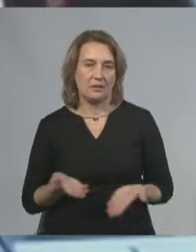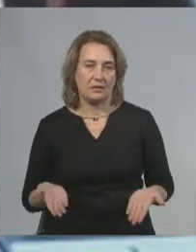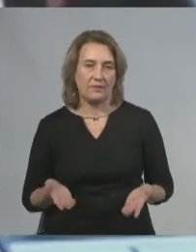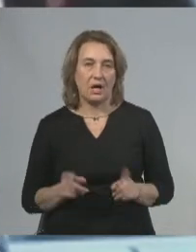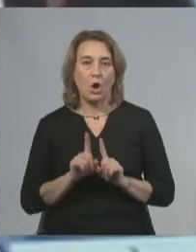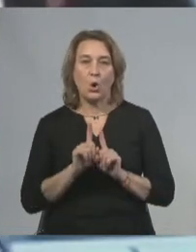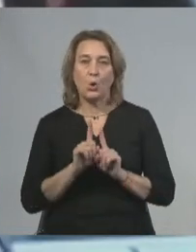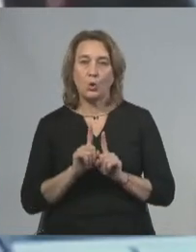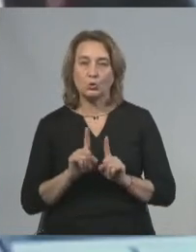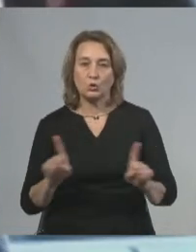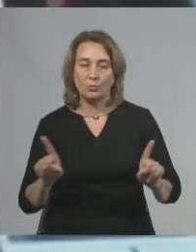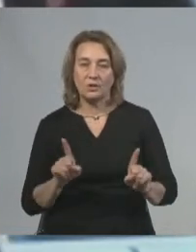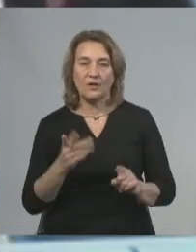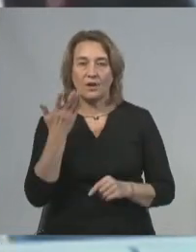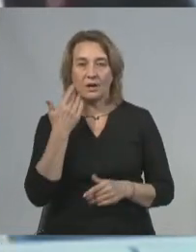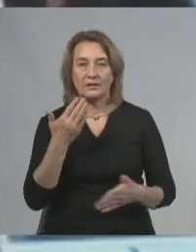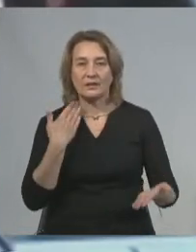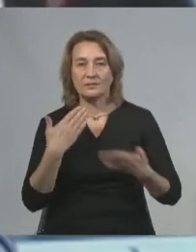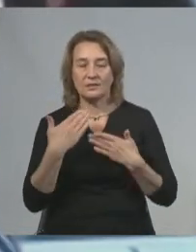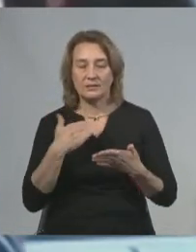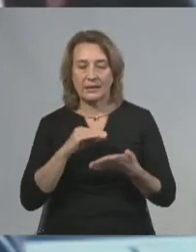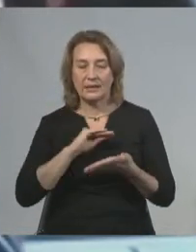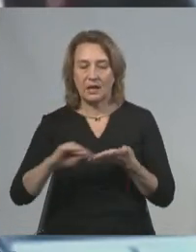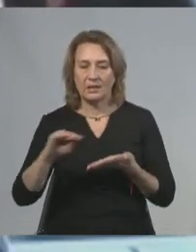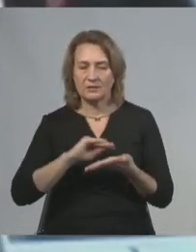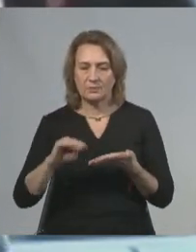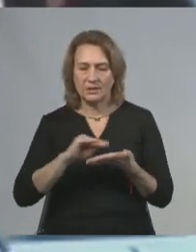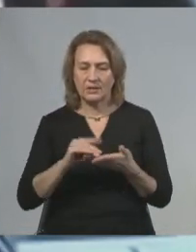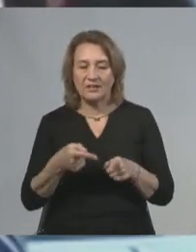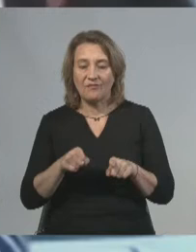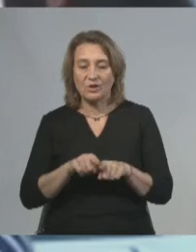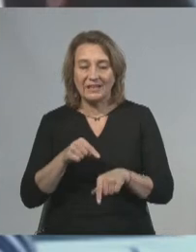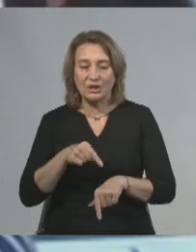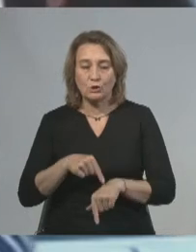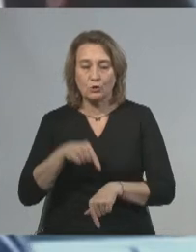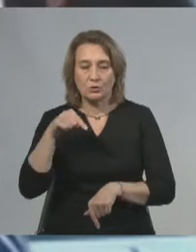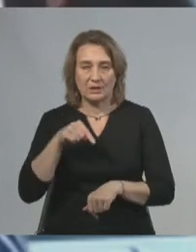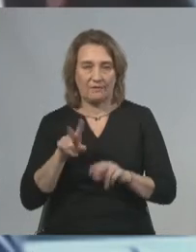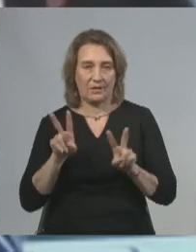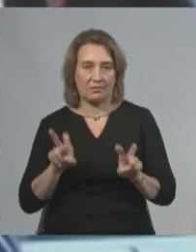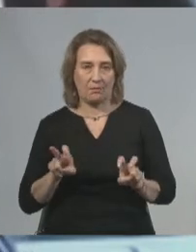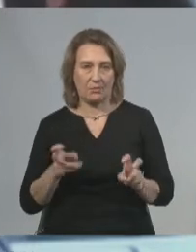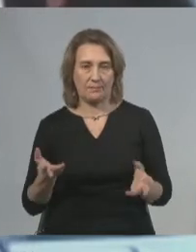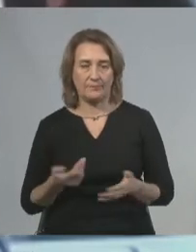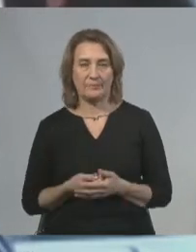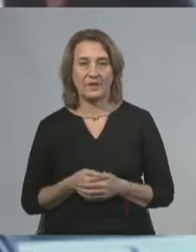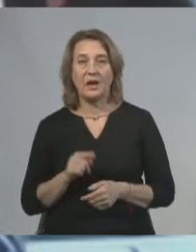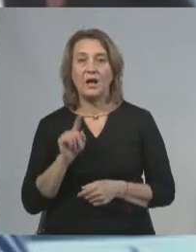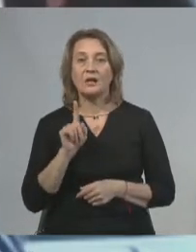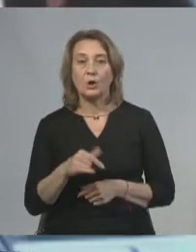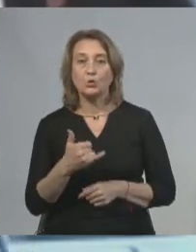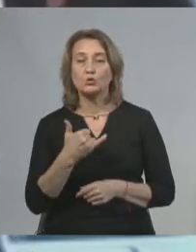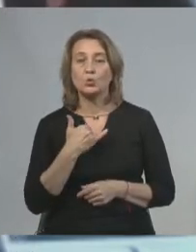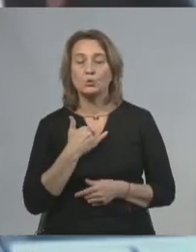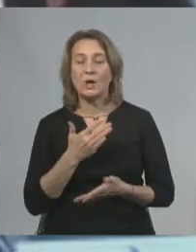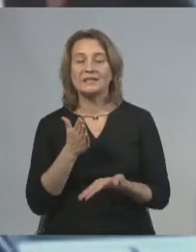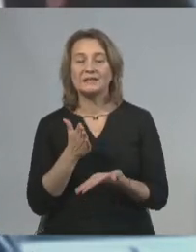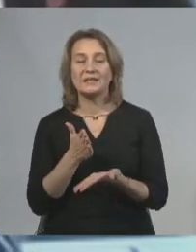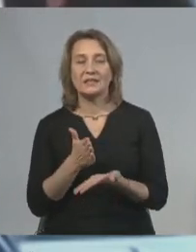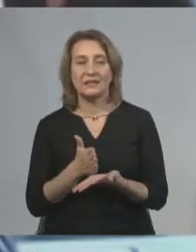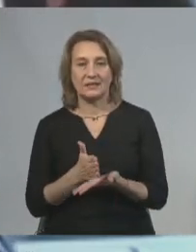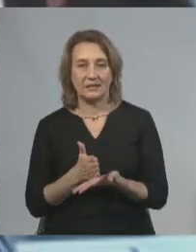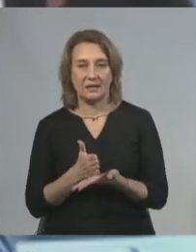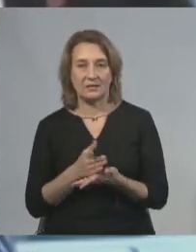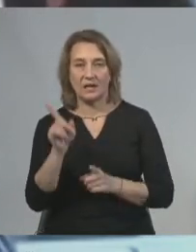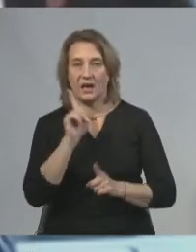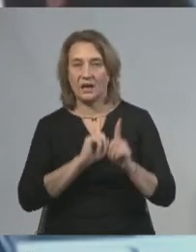subjects on the other hand we have uh something called uh like a console for electronic media it's different for printing different for